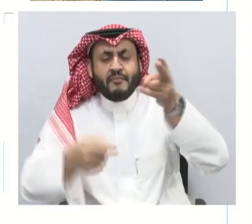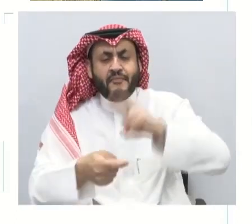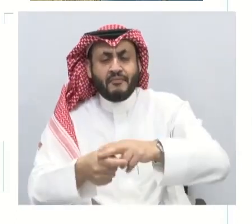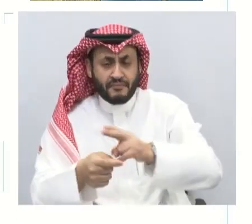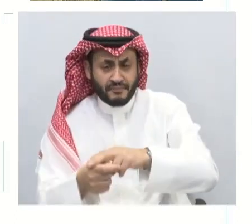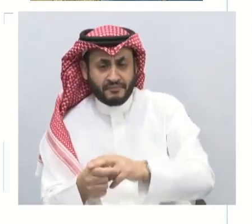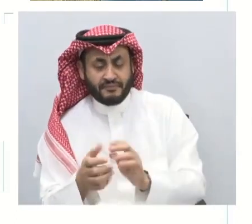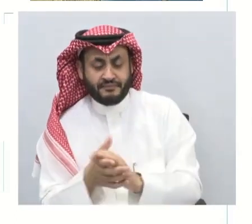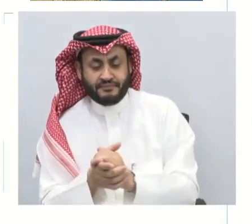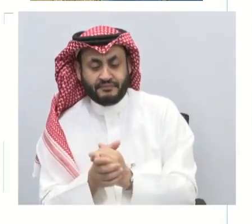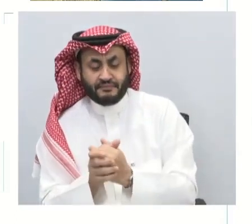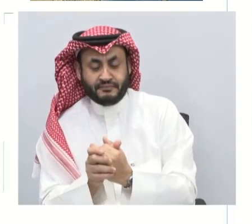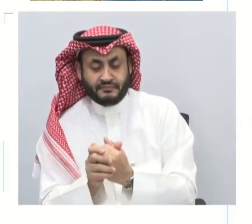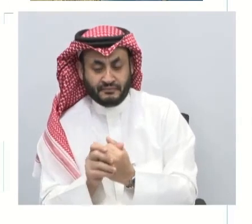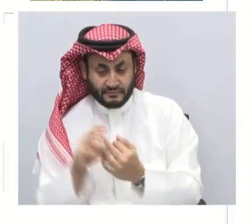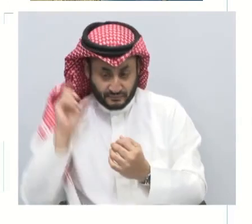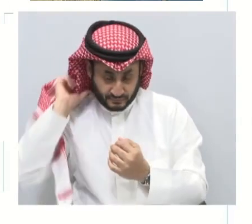it is rainy, or